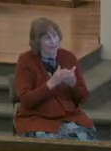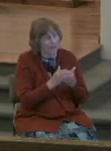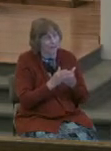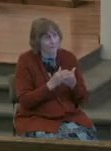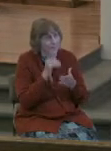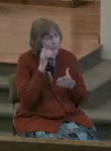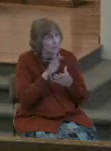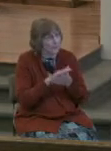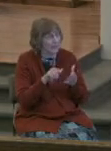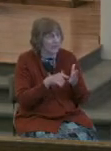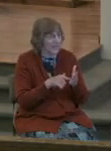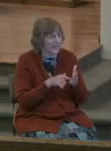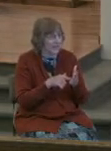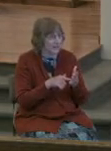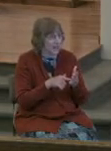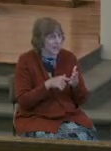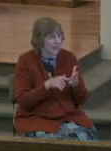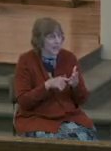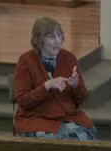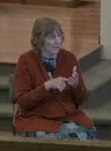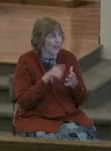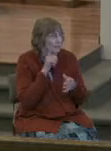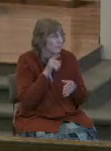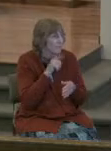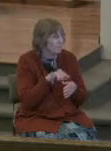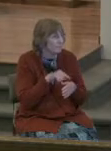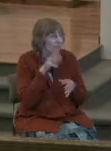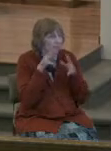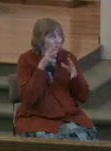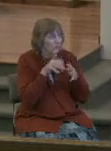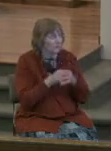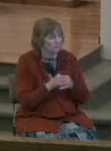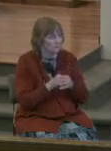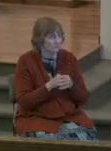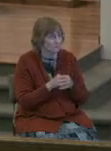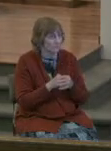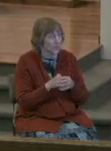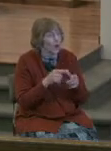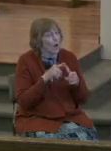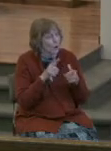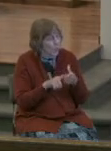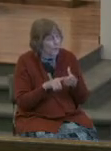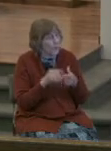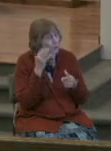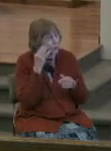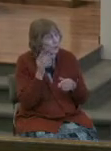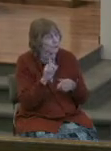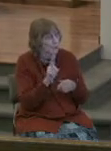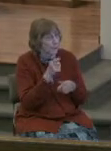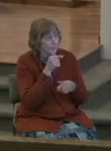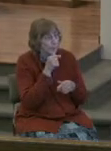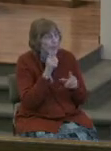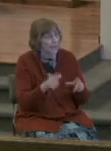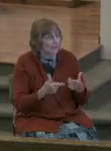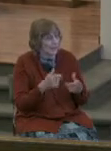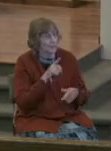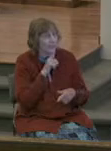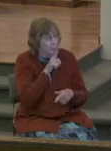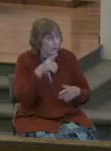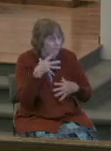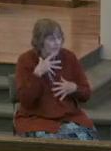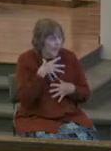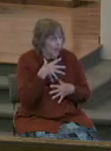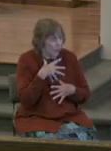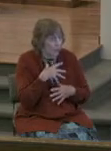some believe that this is an entire hoax and conspiracy, or you know someone that lives in true fear,